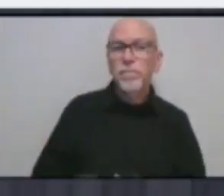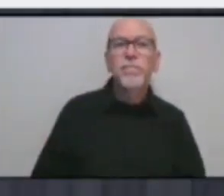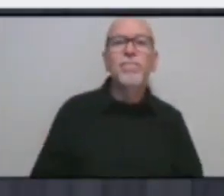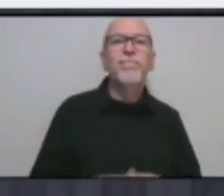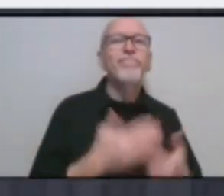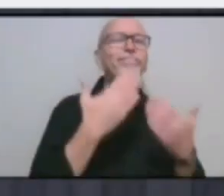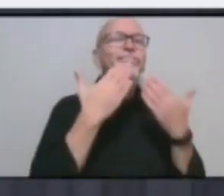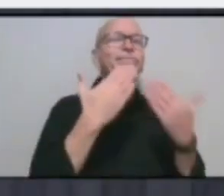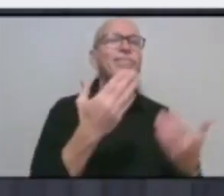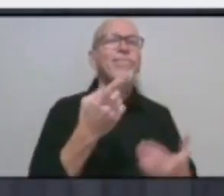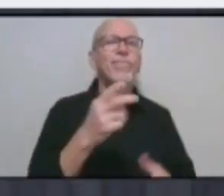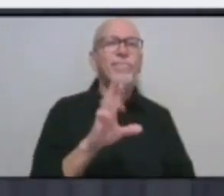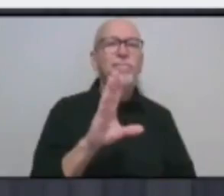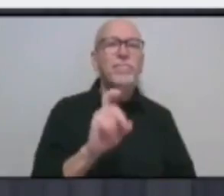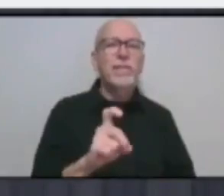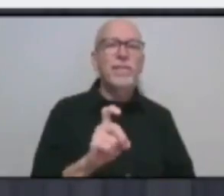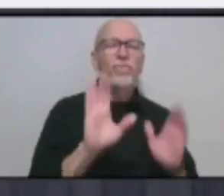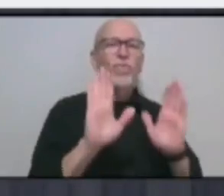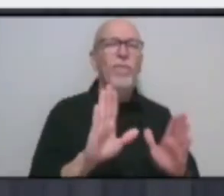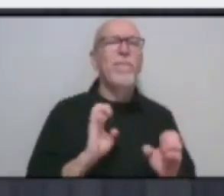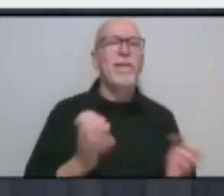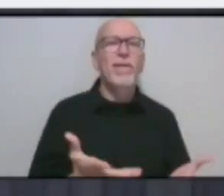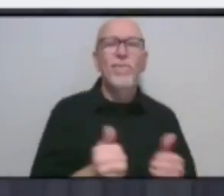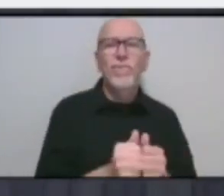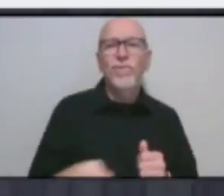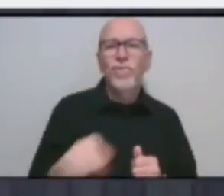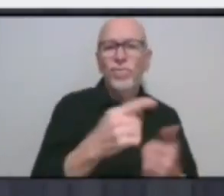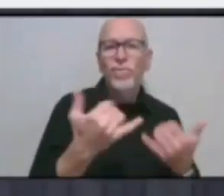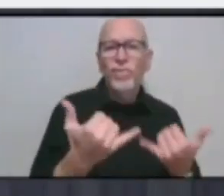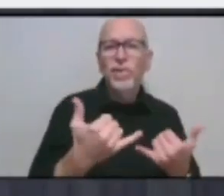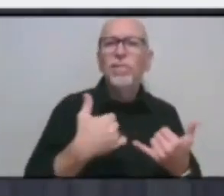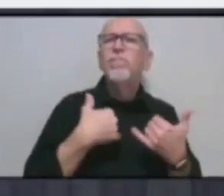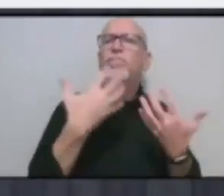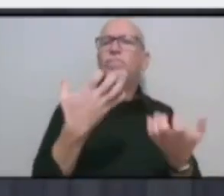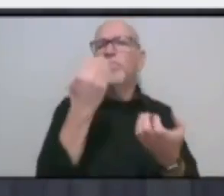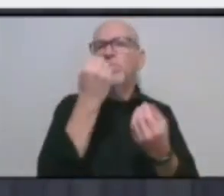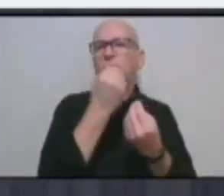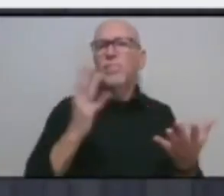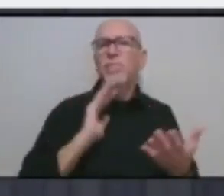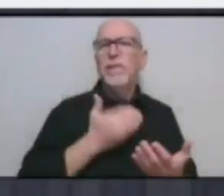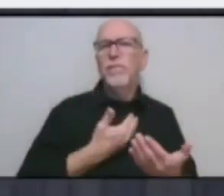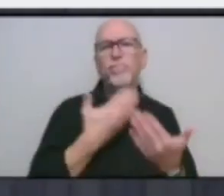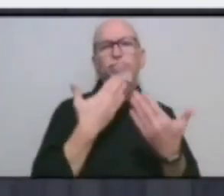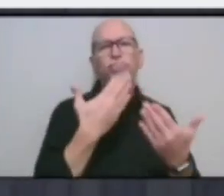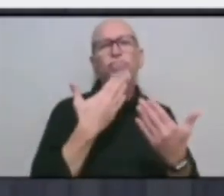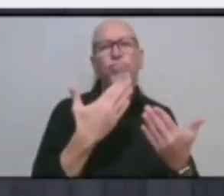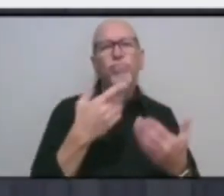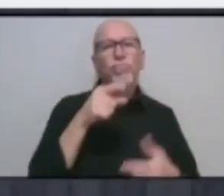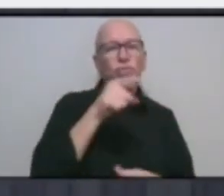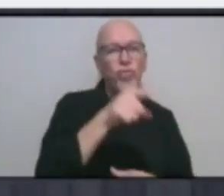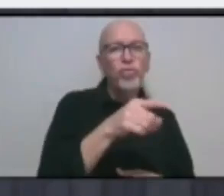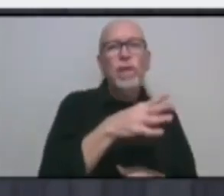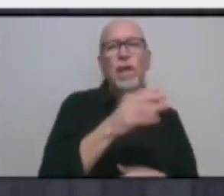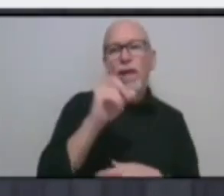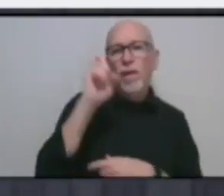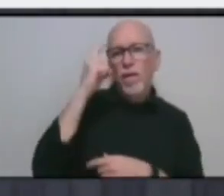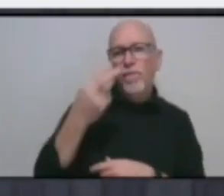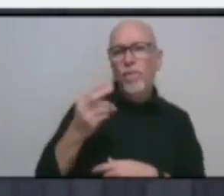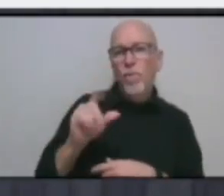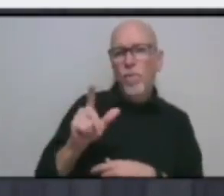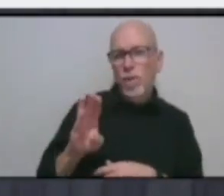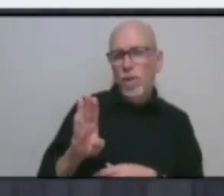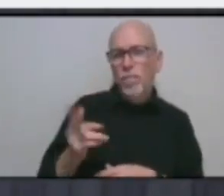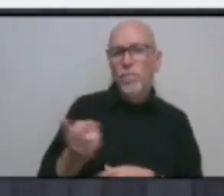Box. It's great to be here with you today, and I want to express our gratitude to both you and to Governor Holcomb for